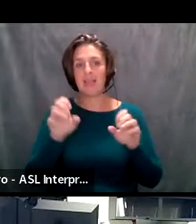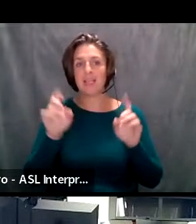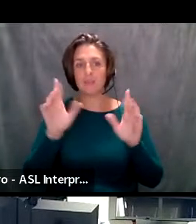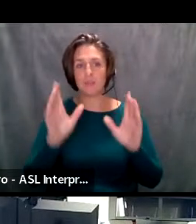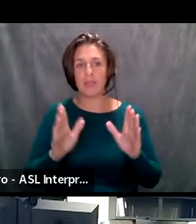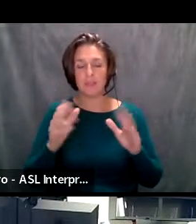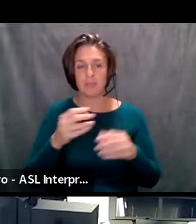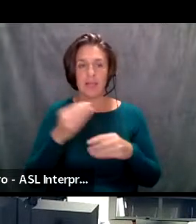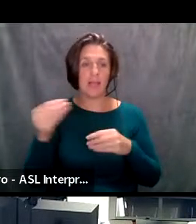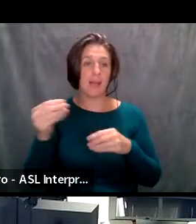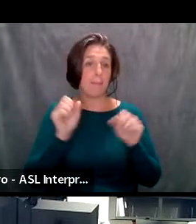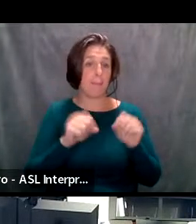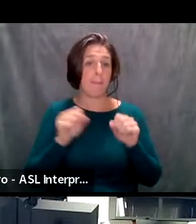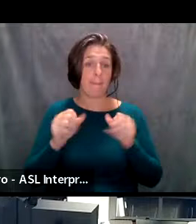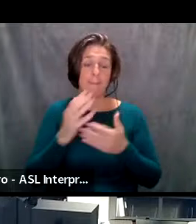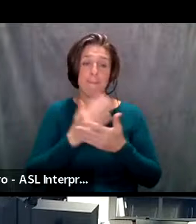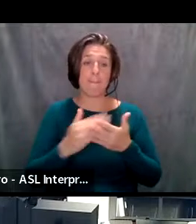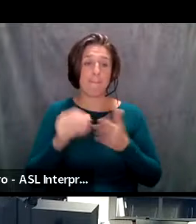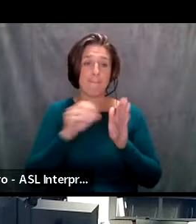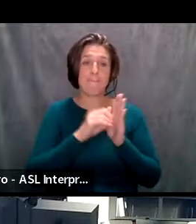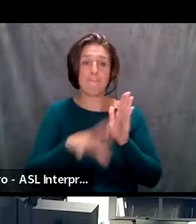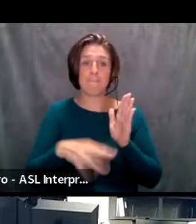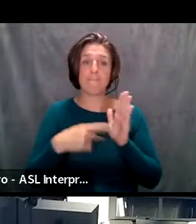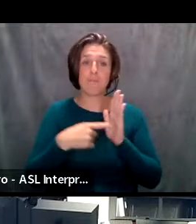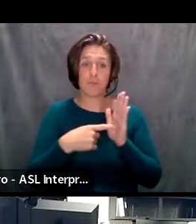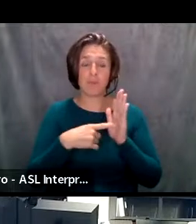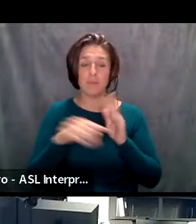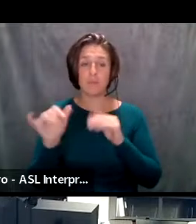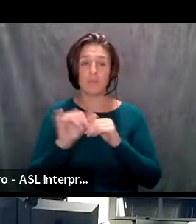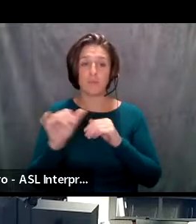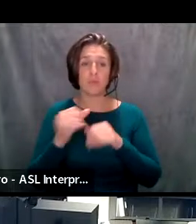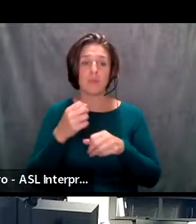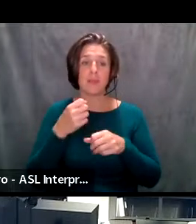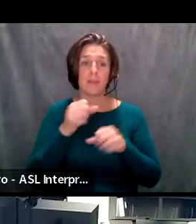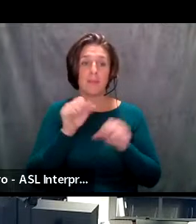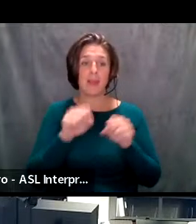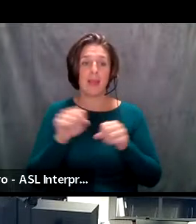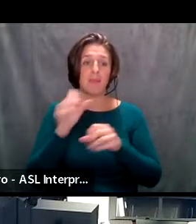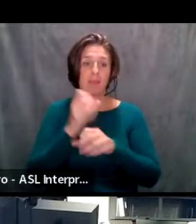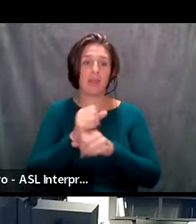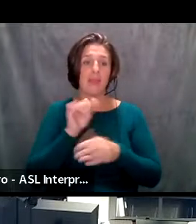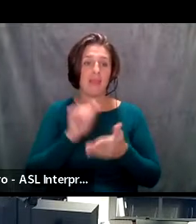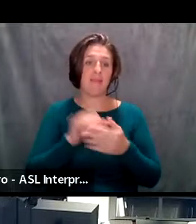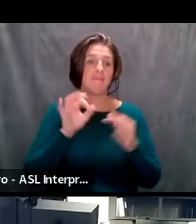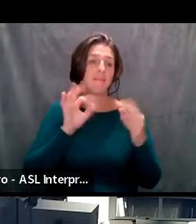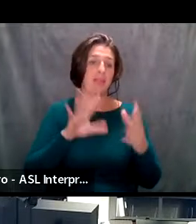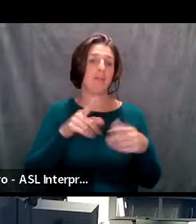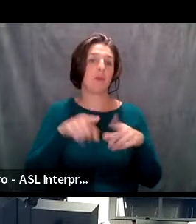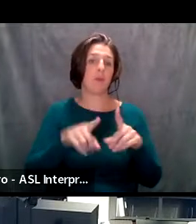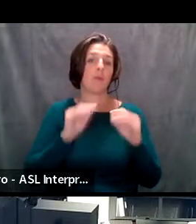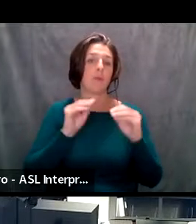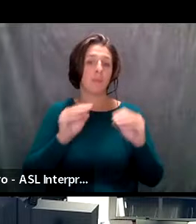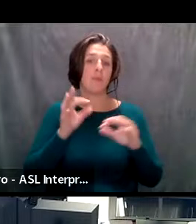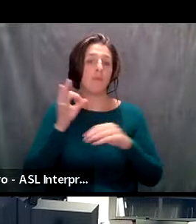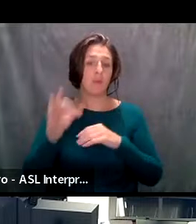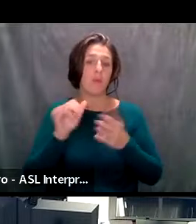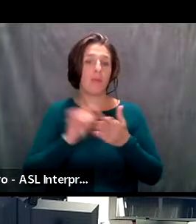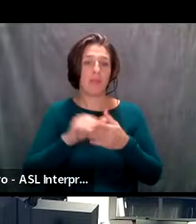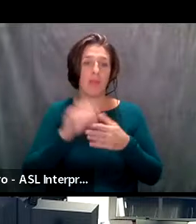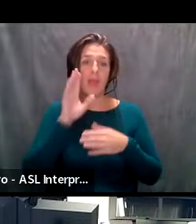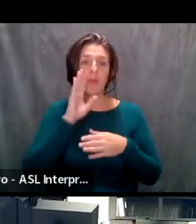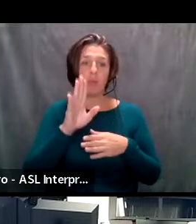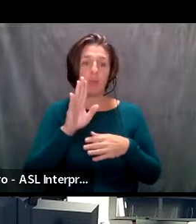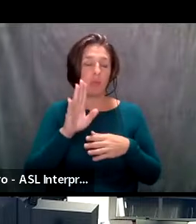and potentially some student reps to Yeah. be able to give that feedback as we move forward, and that'll be